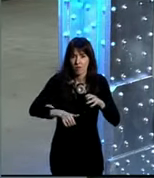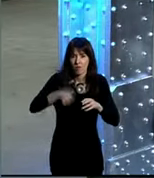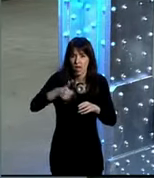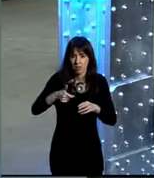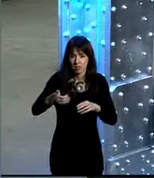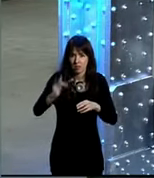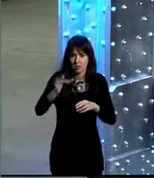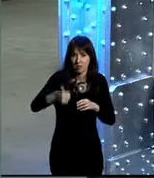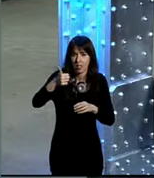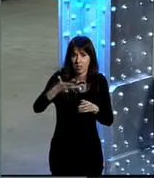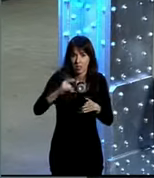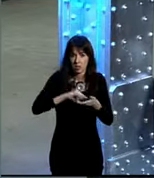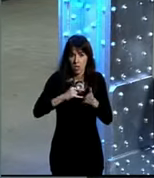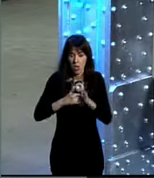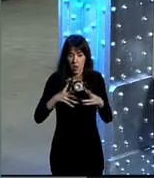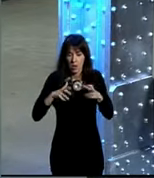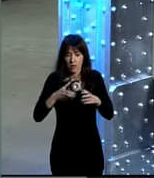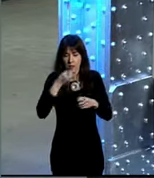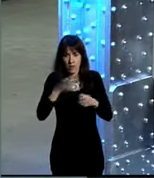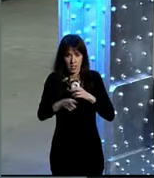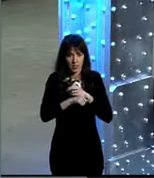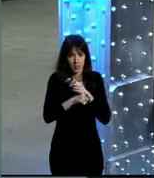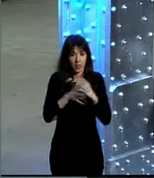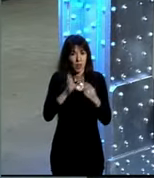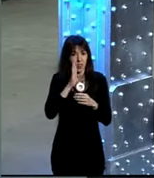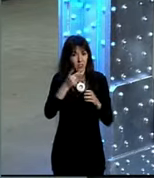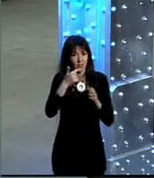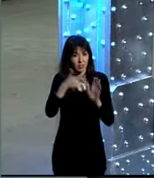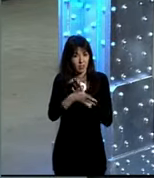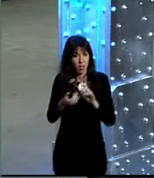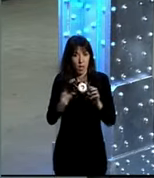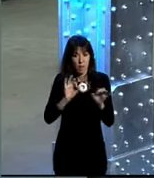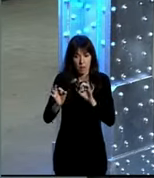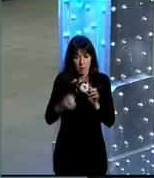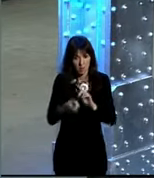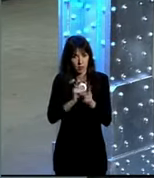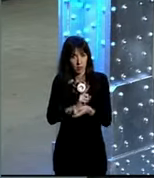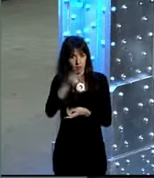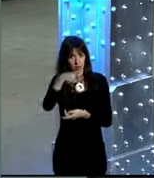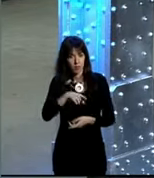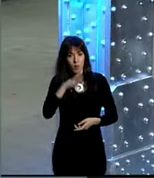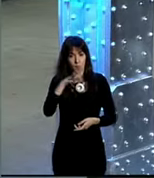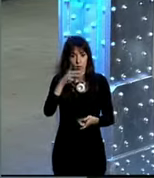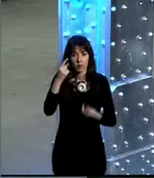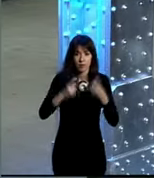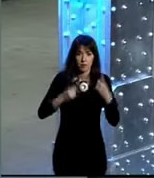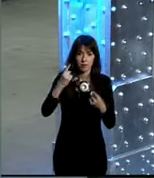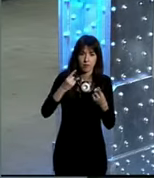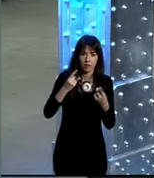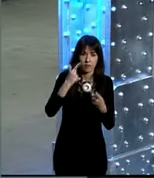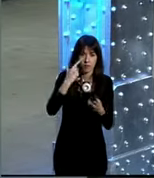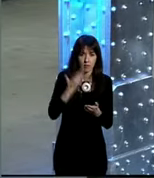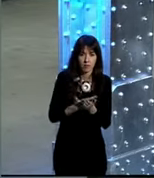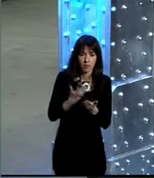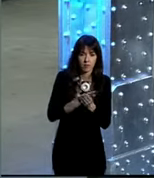well, but, as I said, be prepared to change them as well if analysis shows that the project is